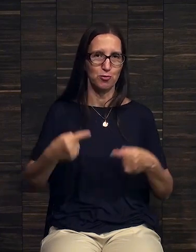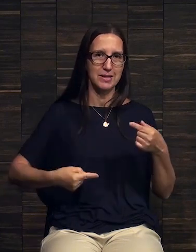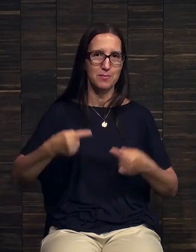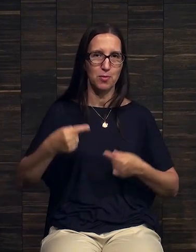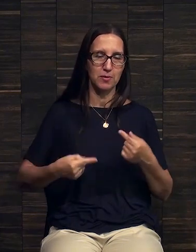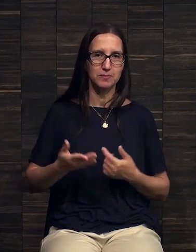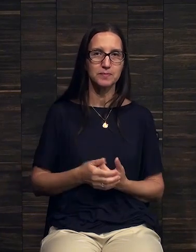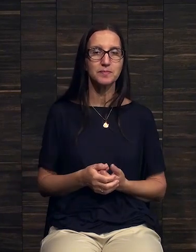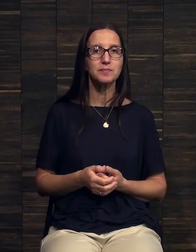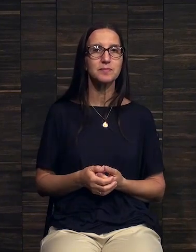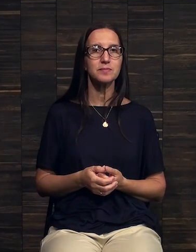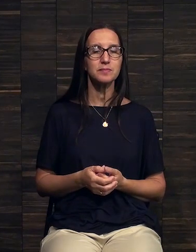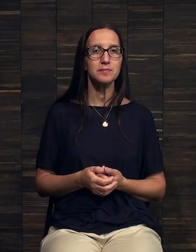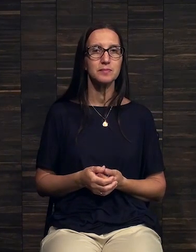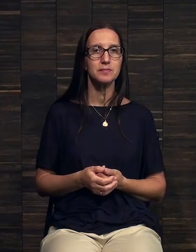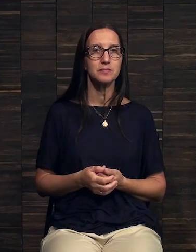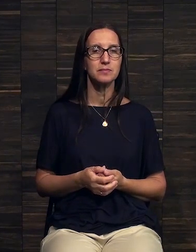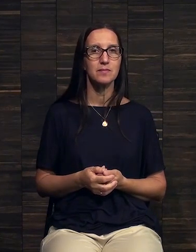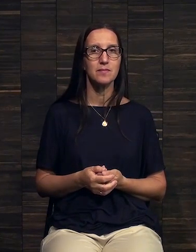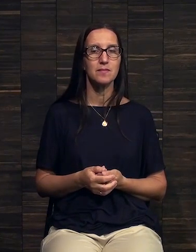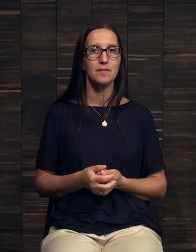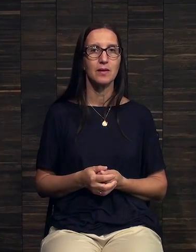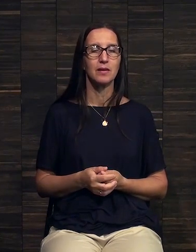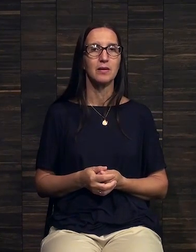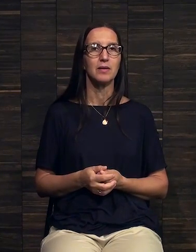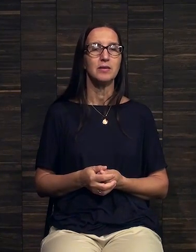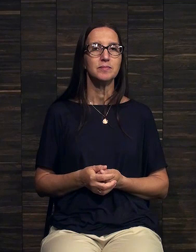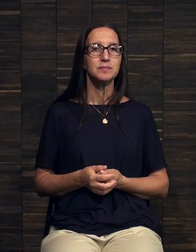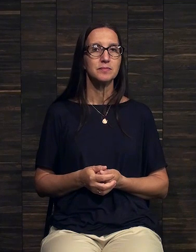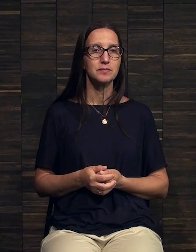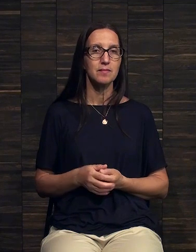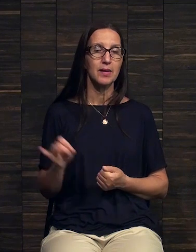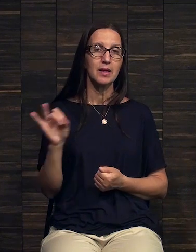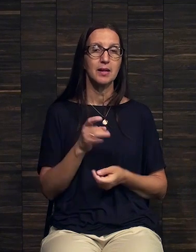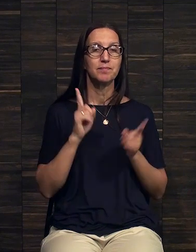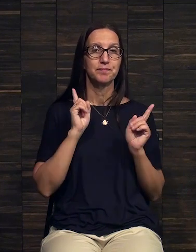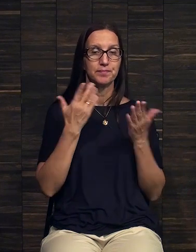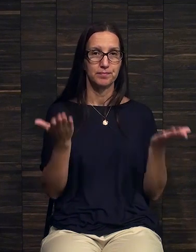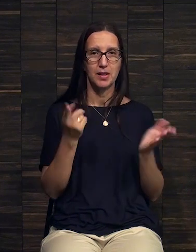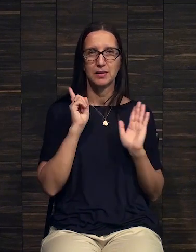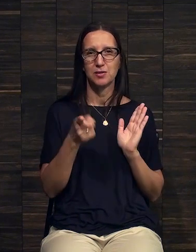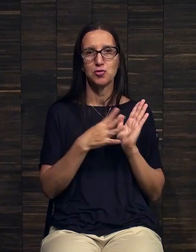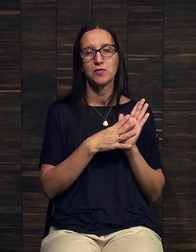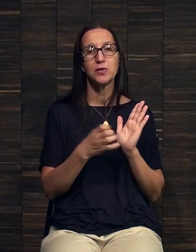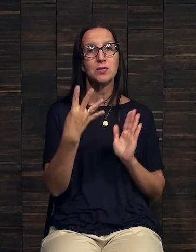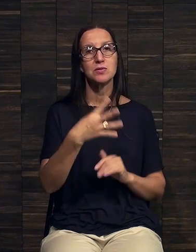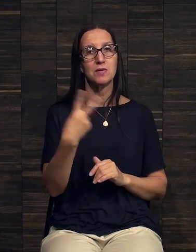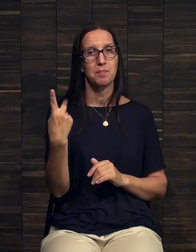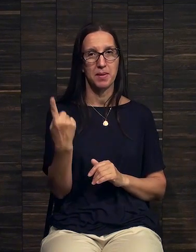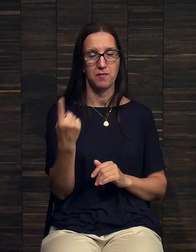then there was an eternal dispute whether superhero has the Jewish features or not. So